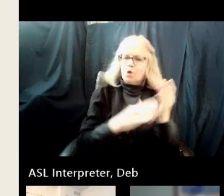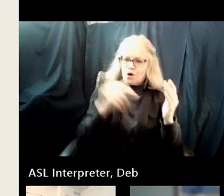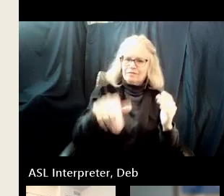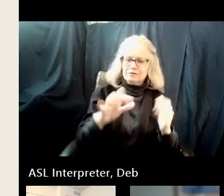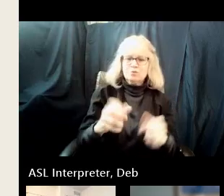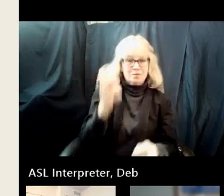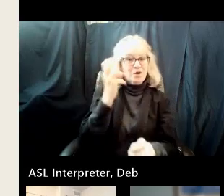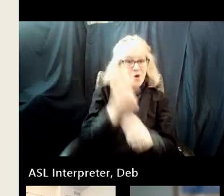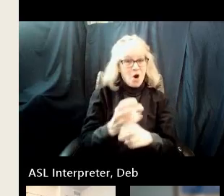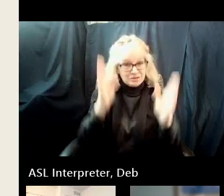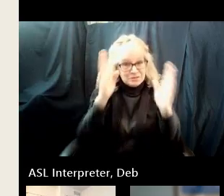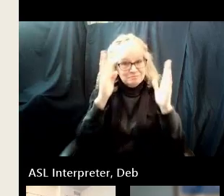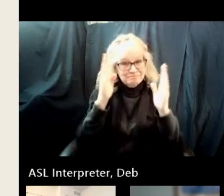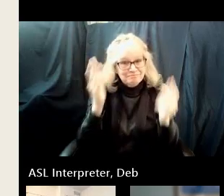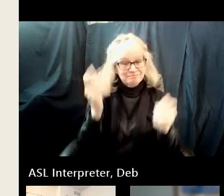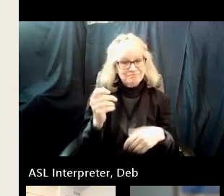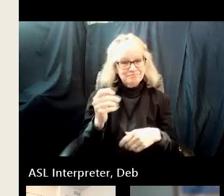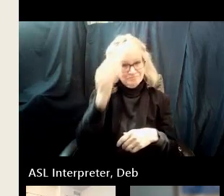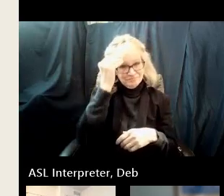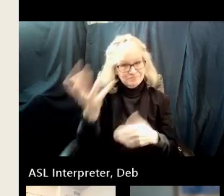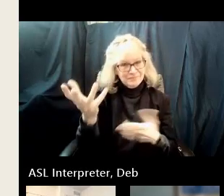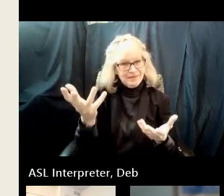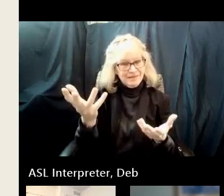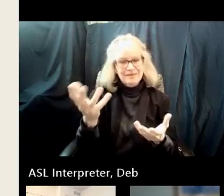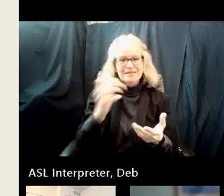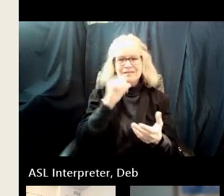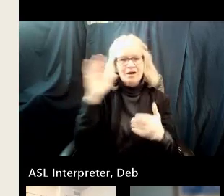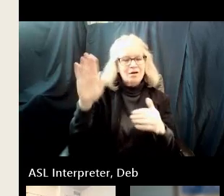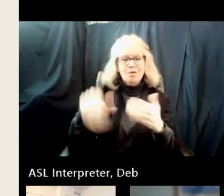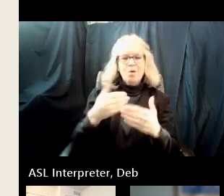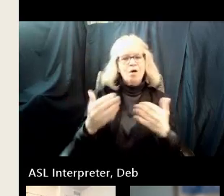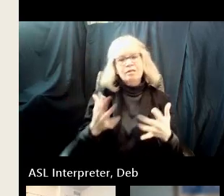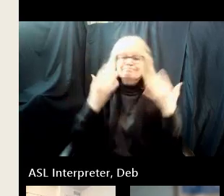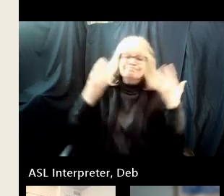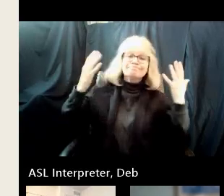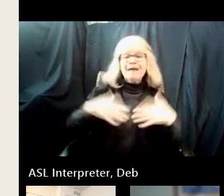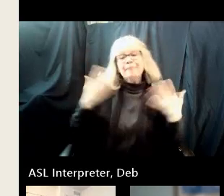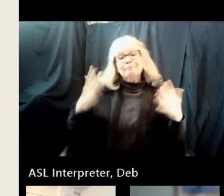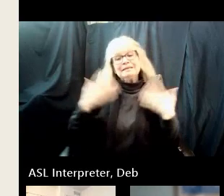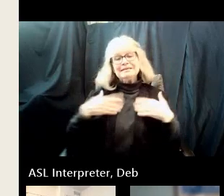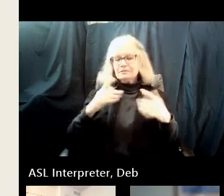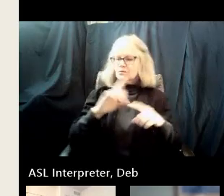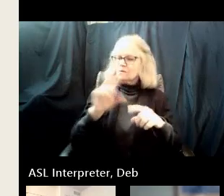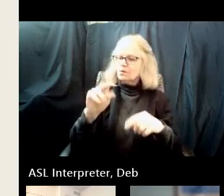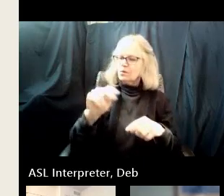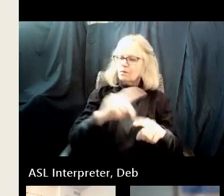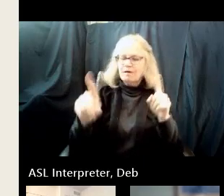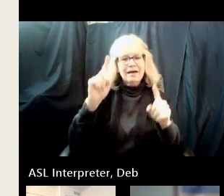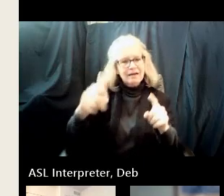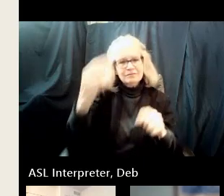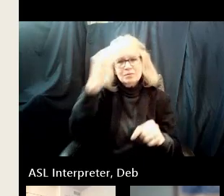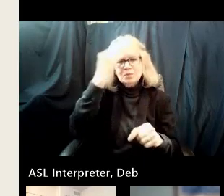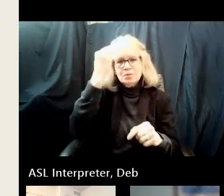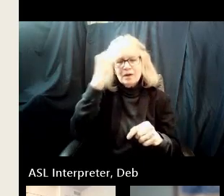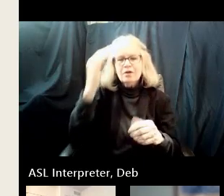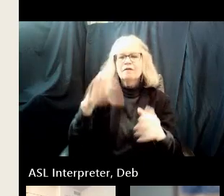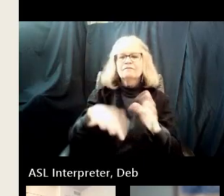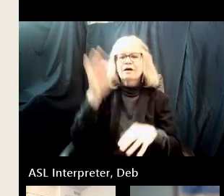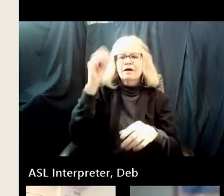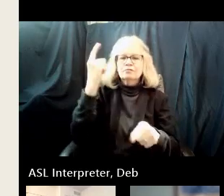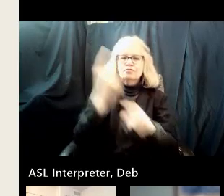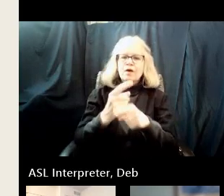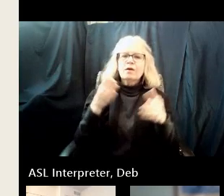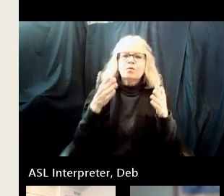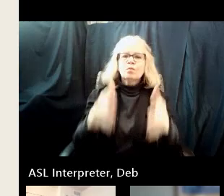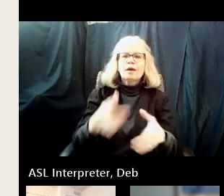hear. It's not going to all be roses and flowers, but we have to be aware so that we can find the correct and most effective path